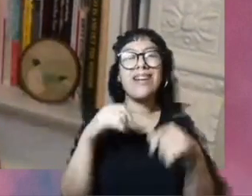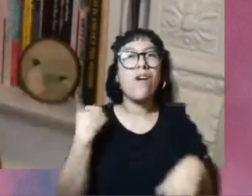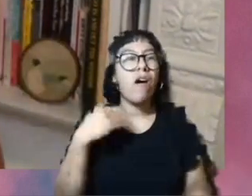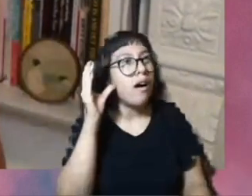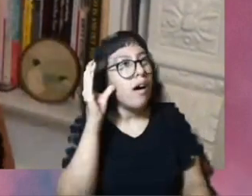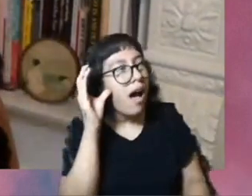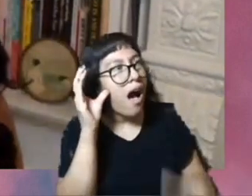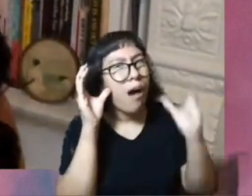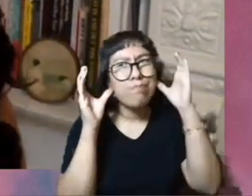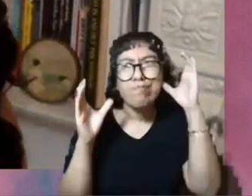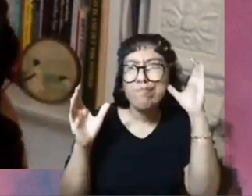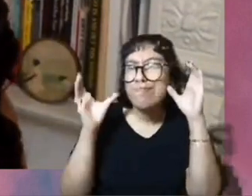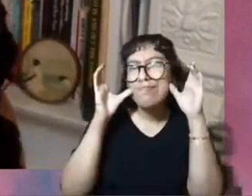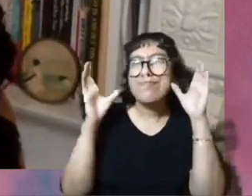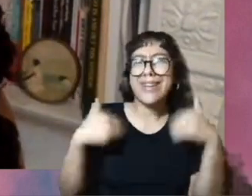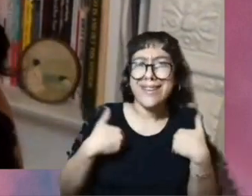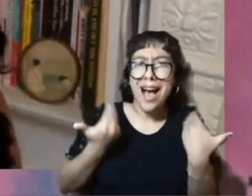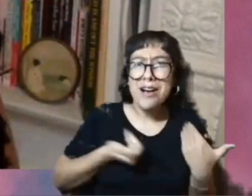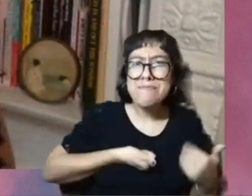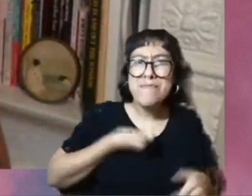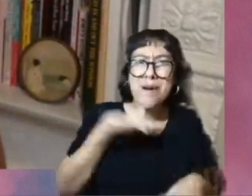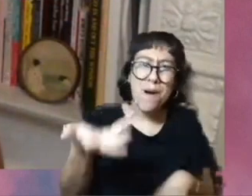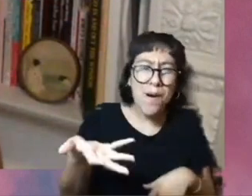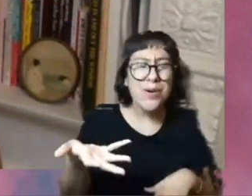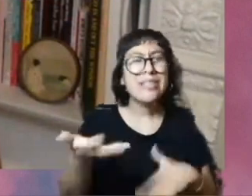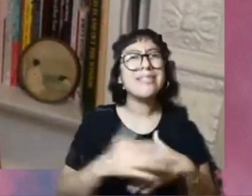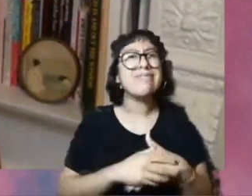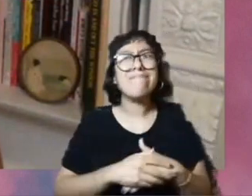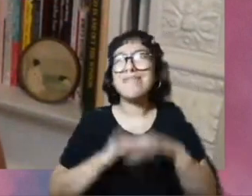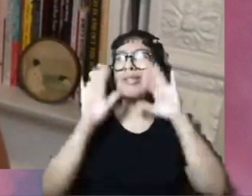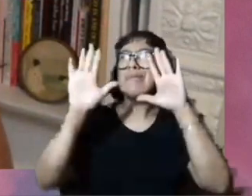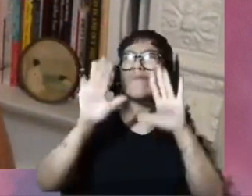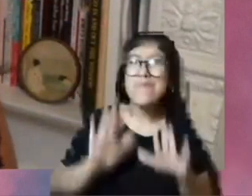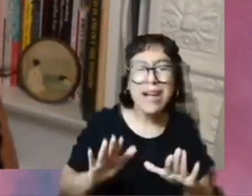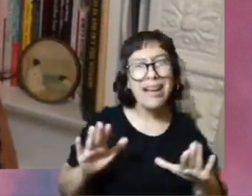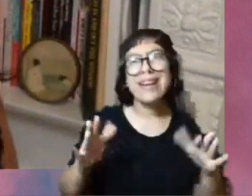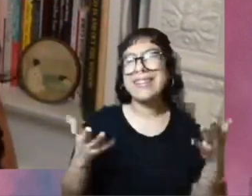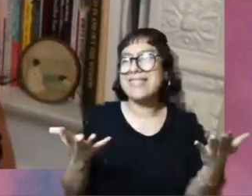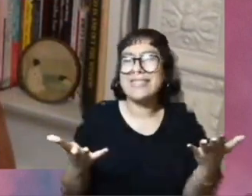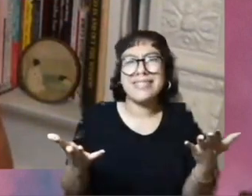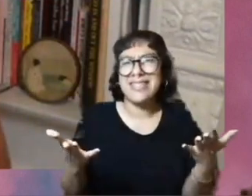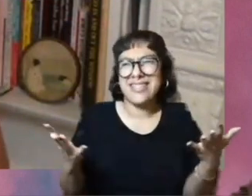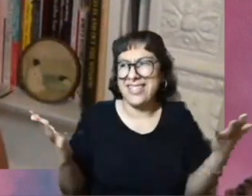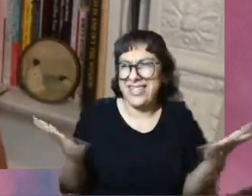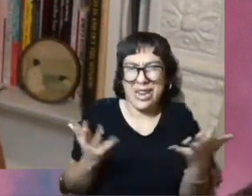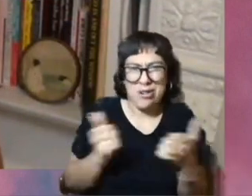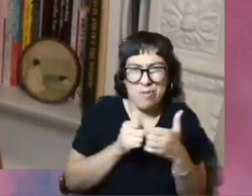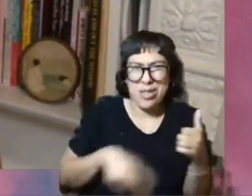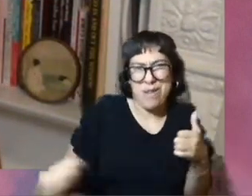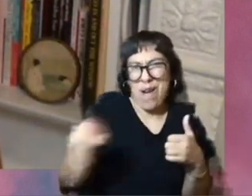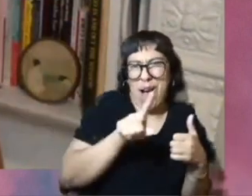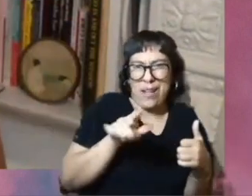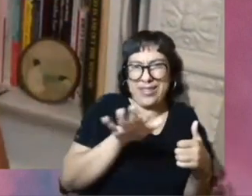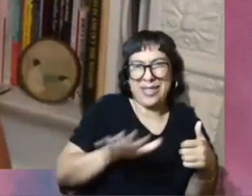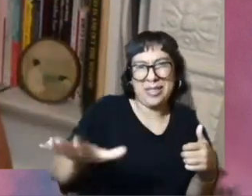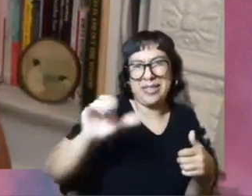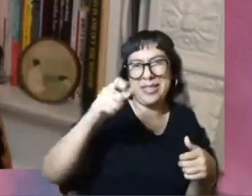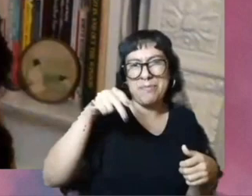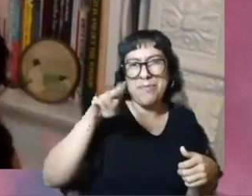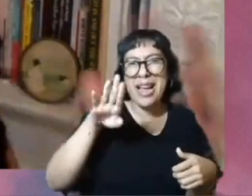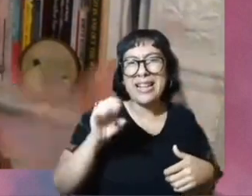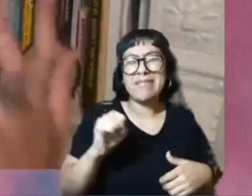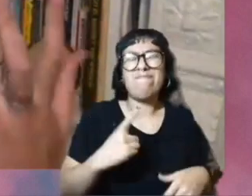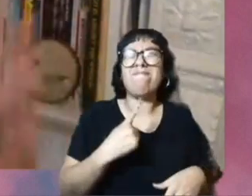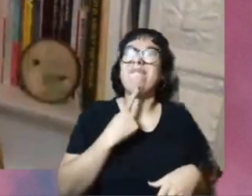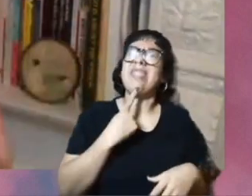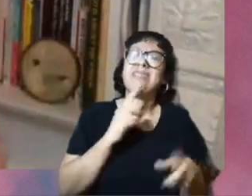these miraculous young poets. It is so great to get to live in this space for a little bit. I've been missing